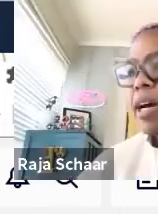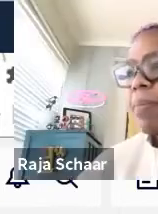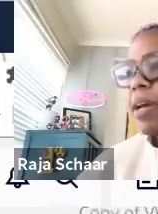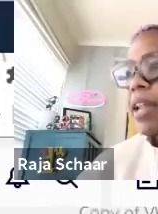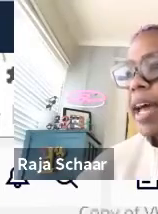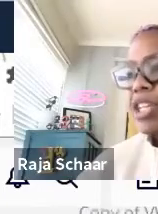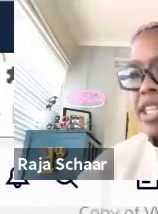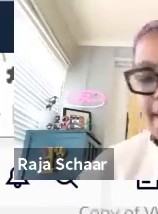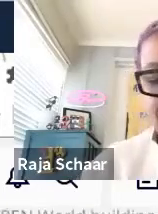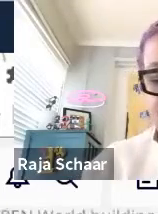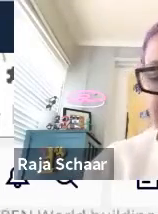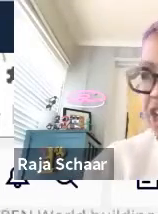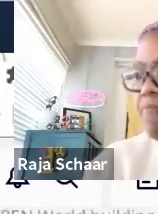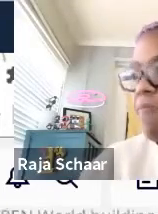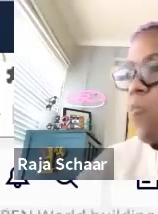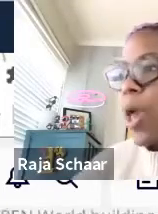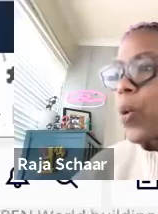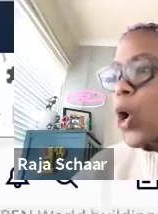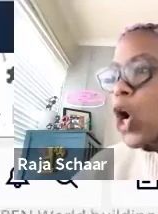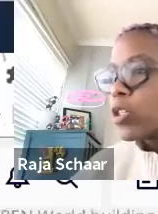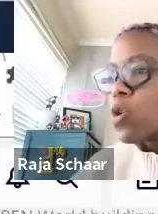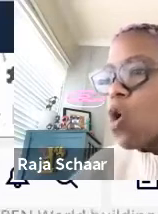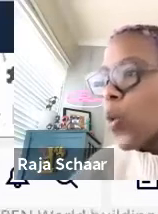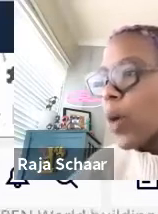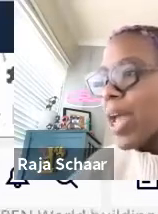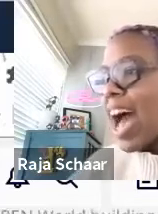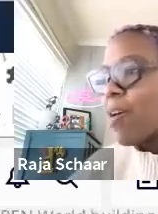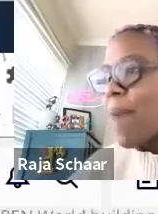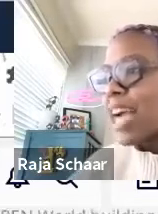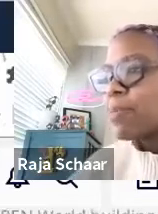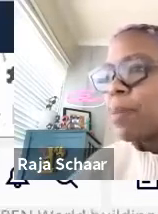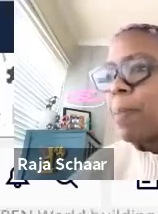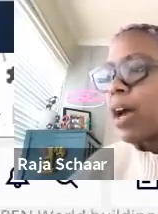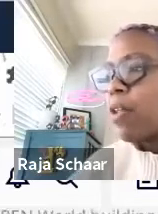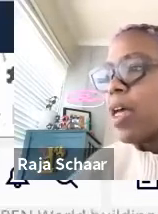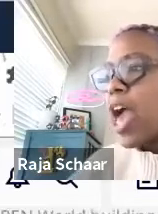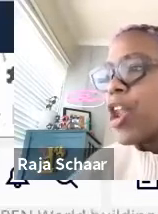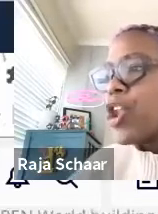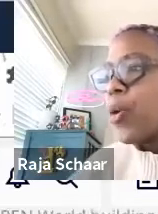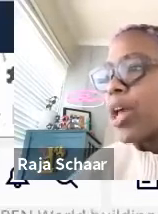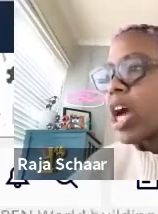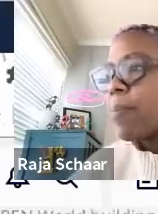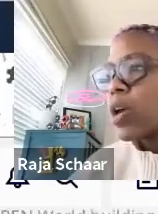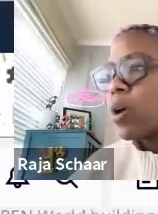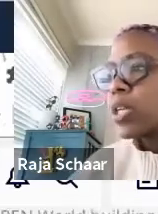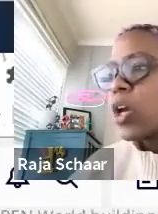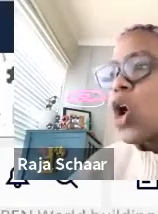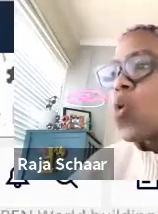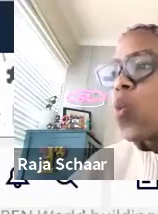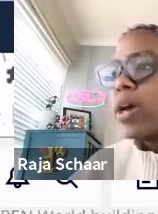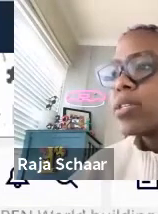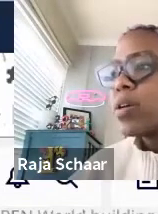about elections and fashion in a world where we have maximum public health and no income